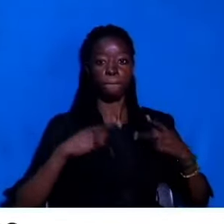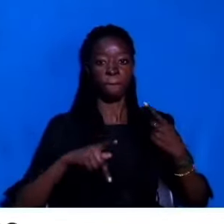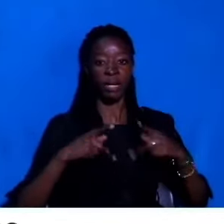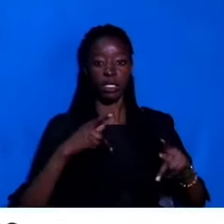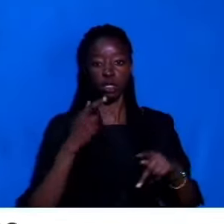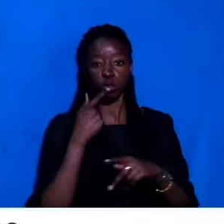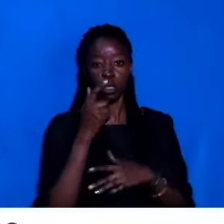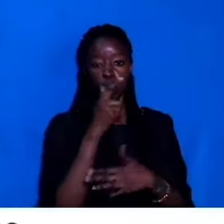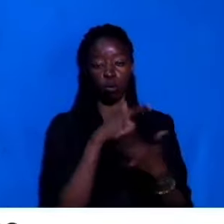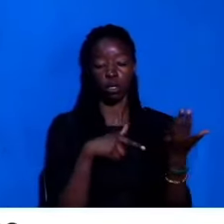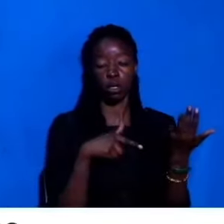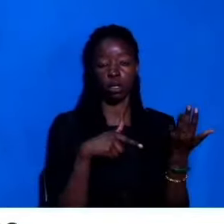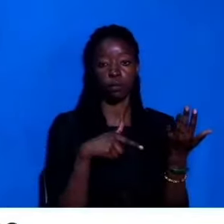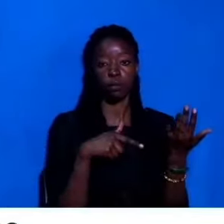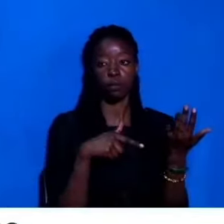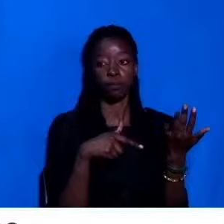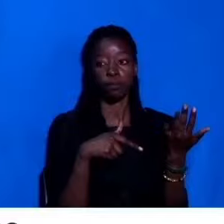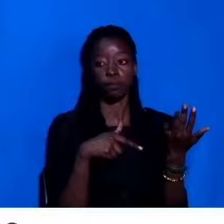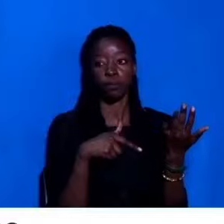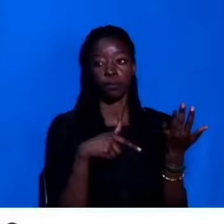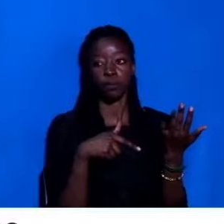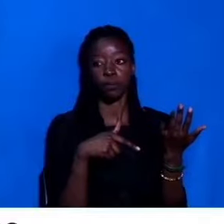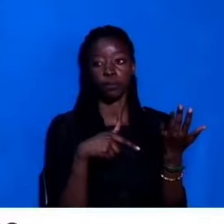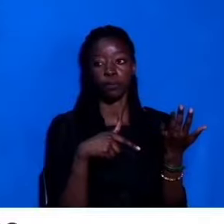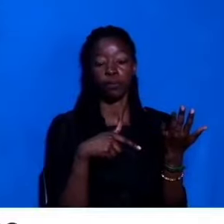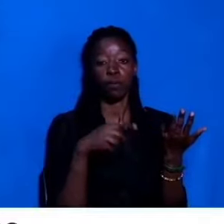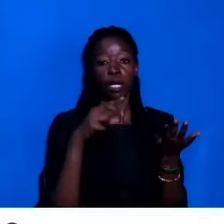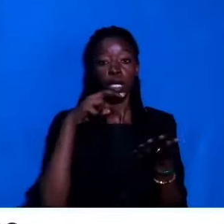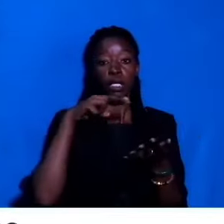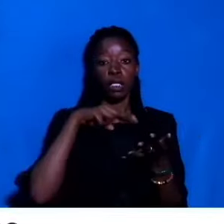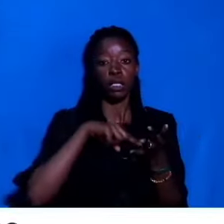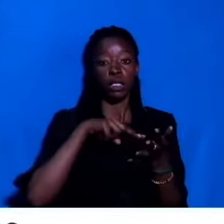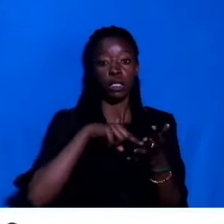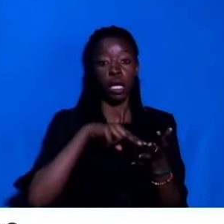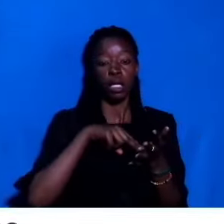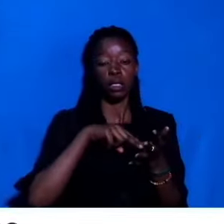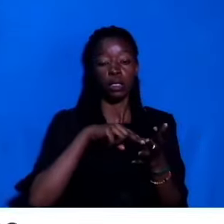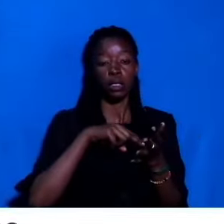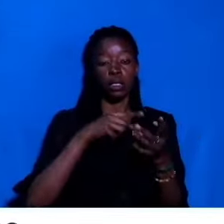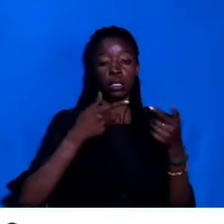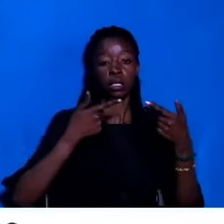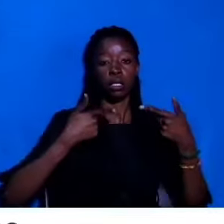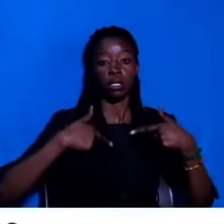say, replenish your glasses, stand, let us